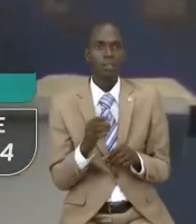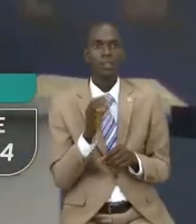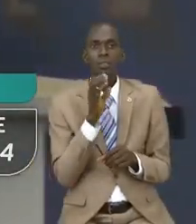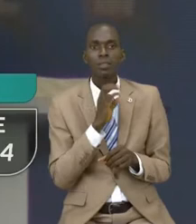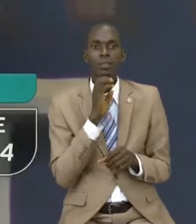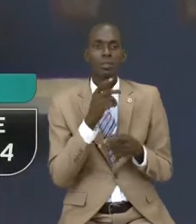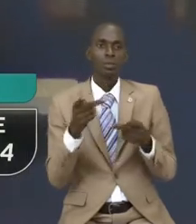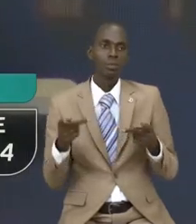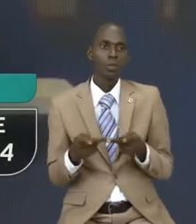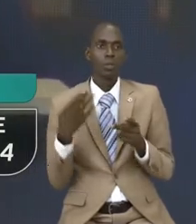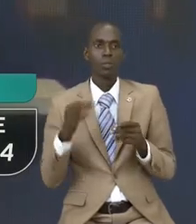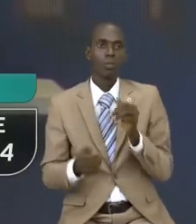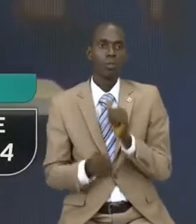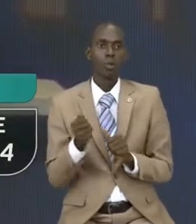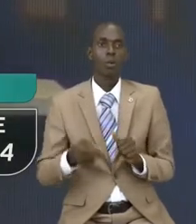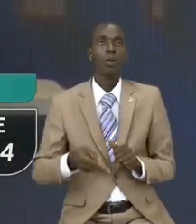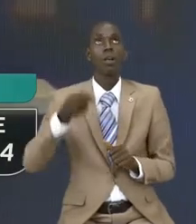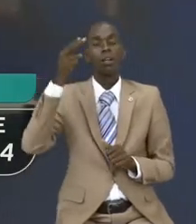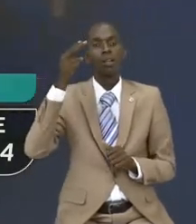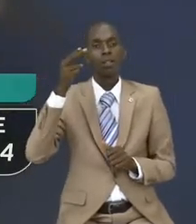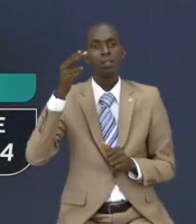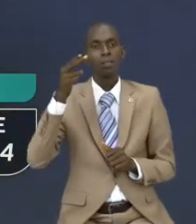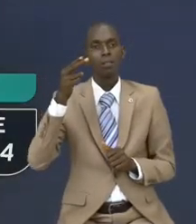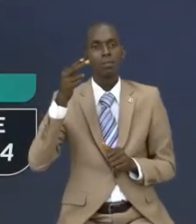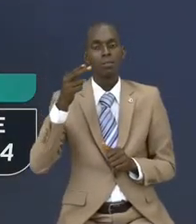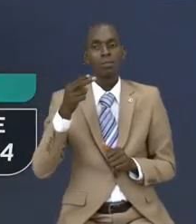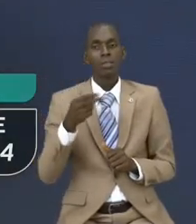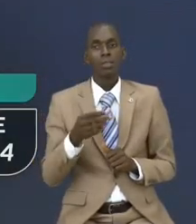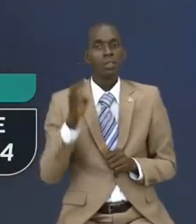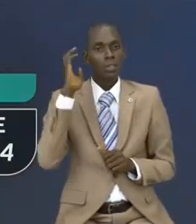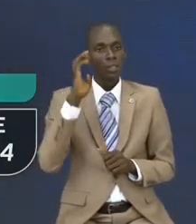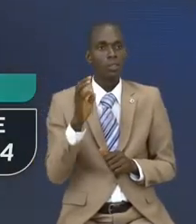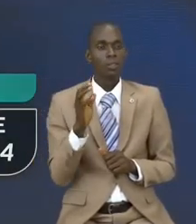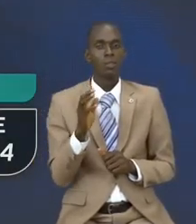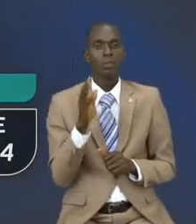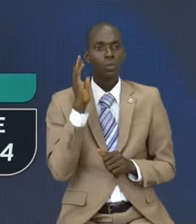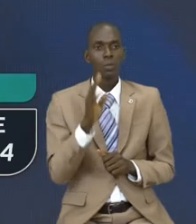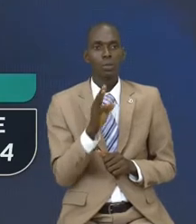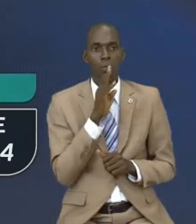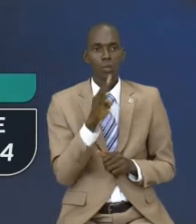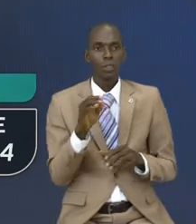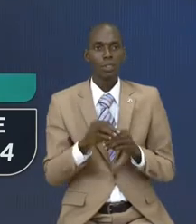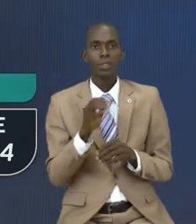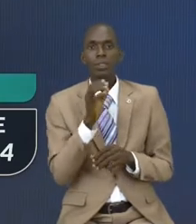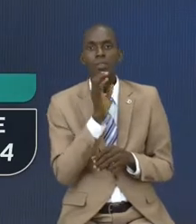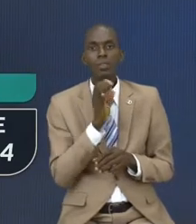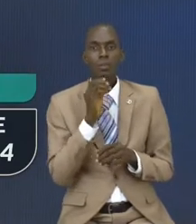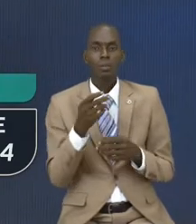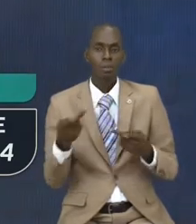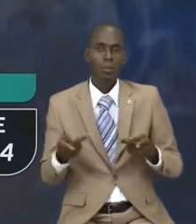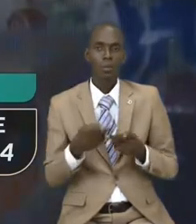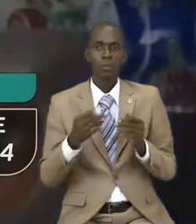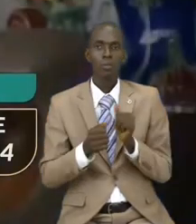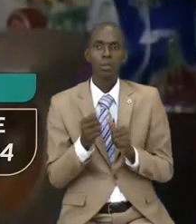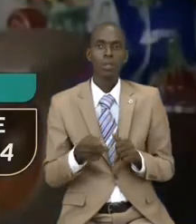Almighty, he will be in the secret place of the Most High,